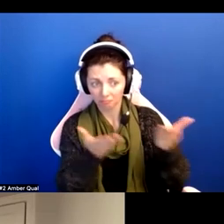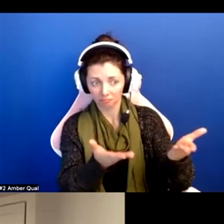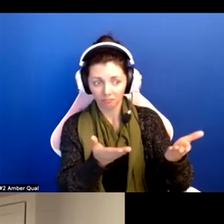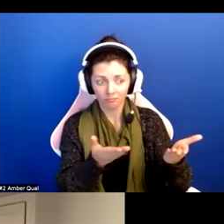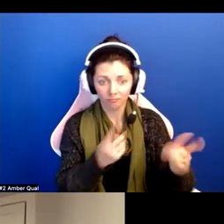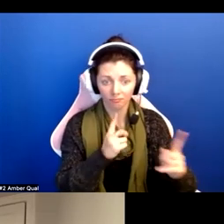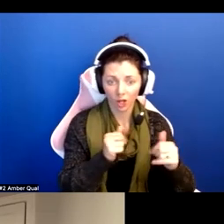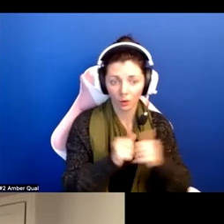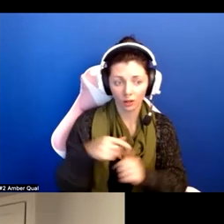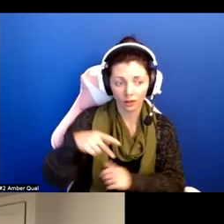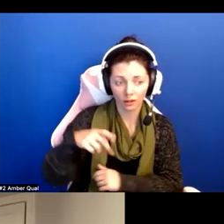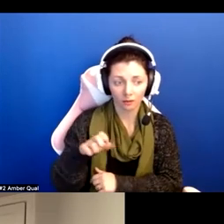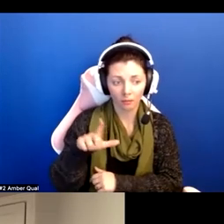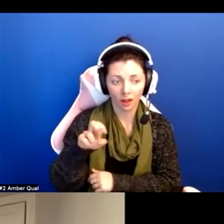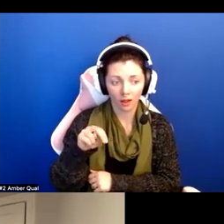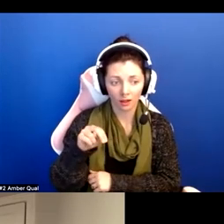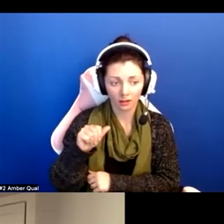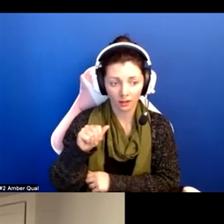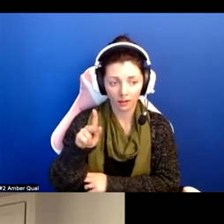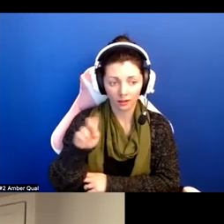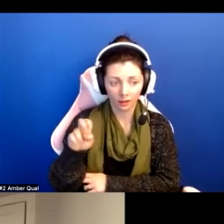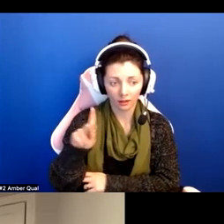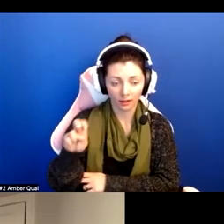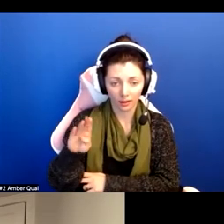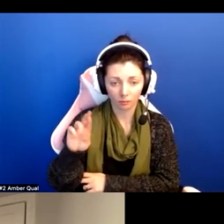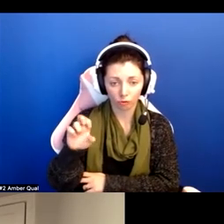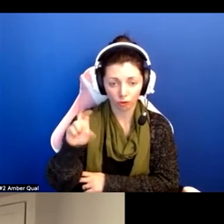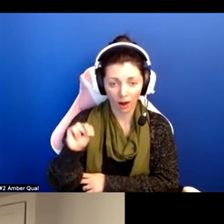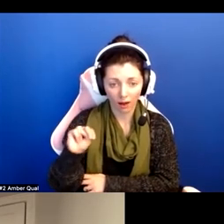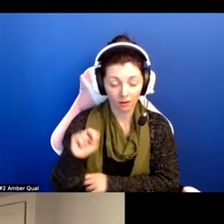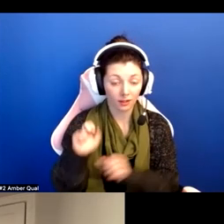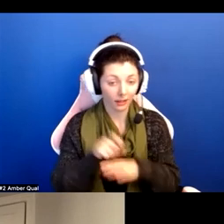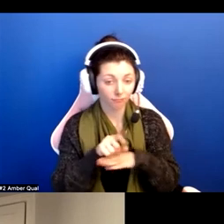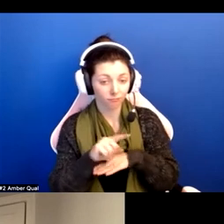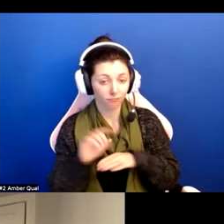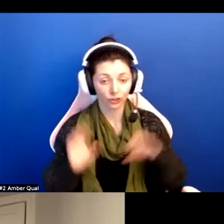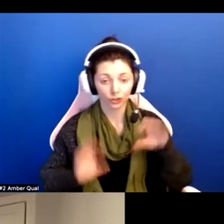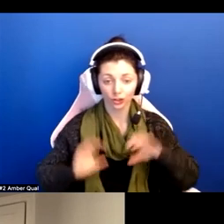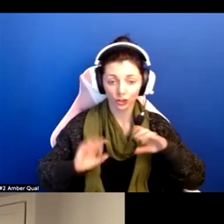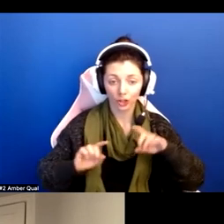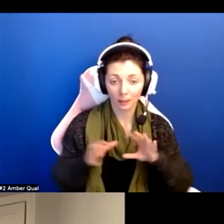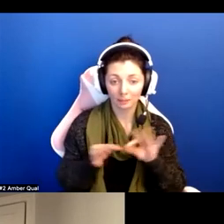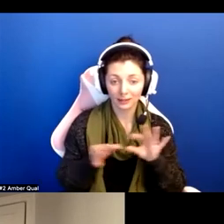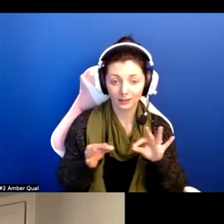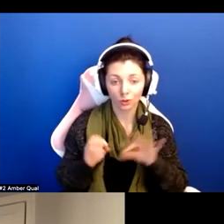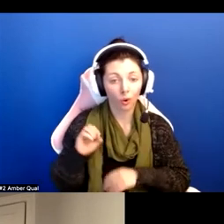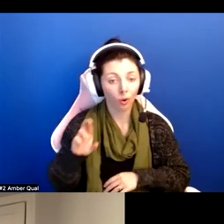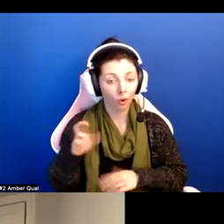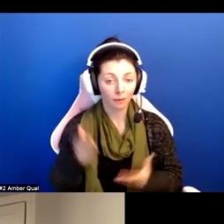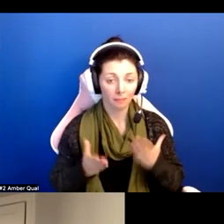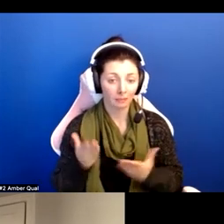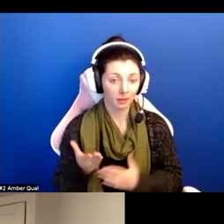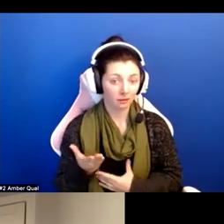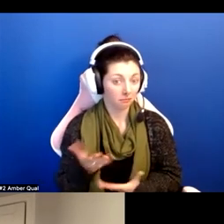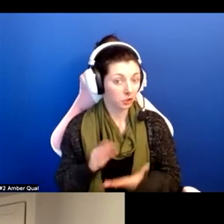Brown. That could be in the chat, or perhaps one of my students has